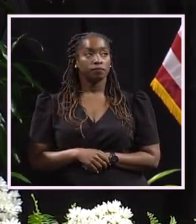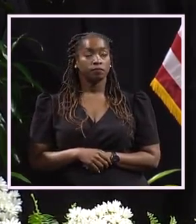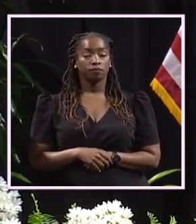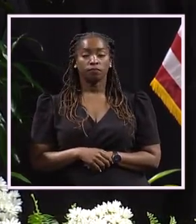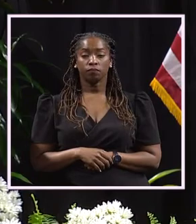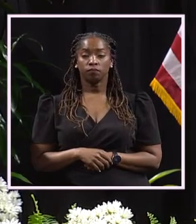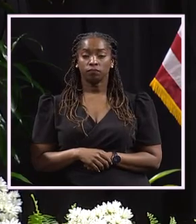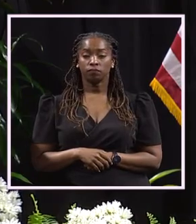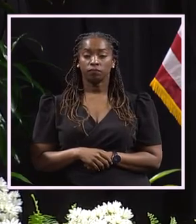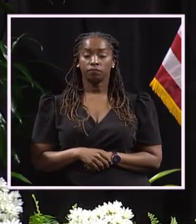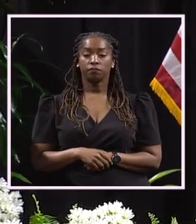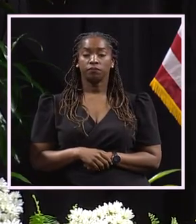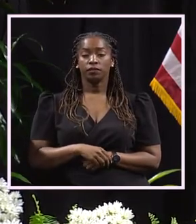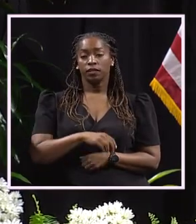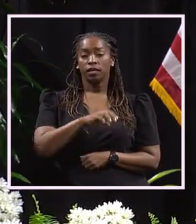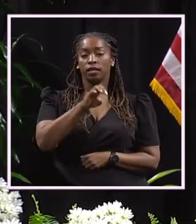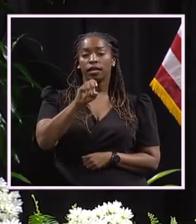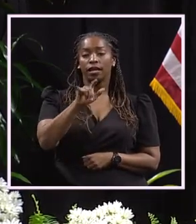Alisa S. Iwoma.